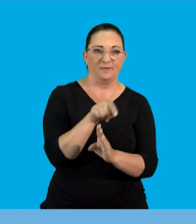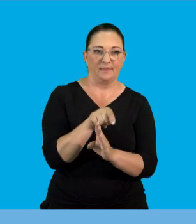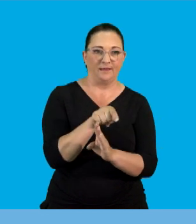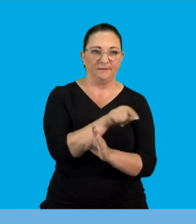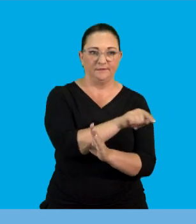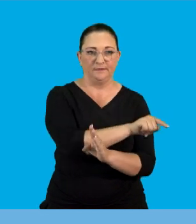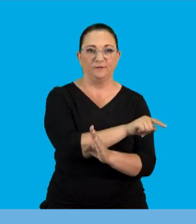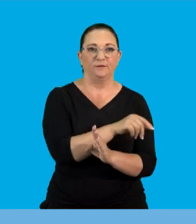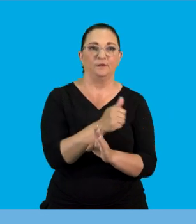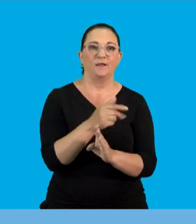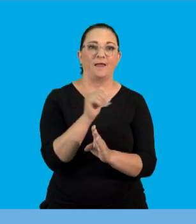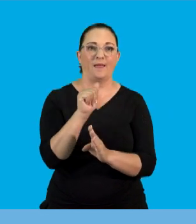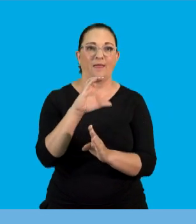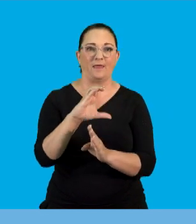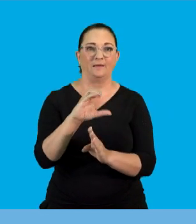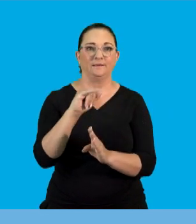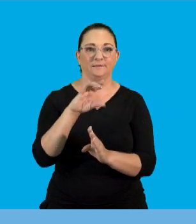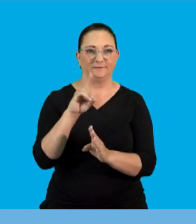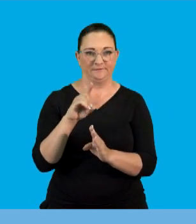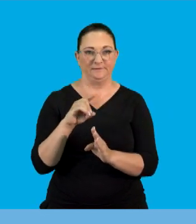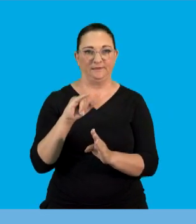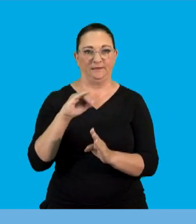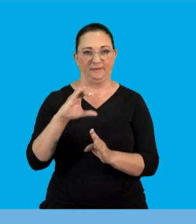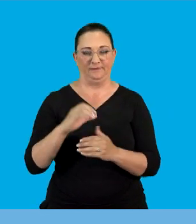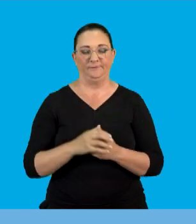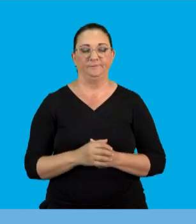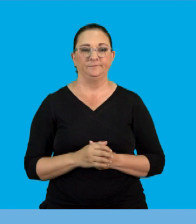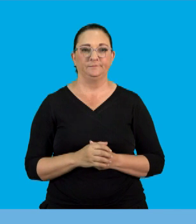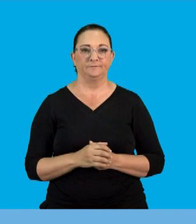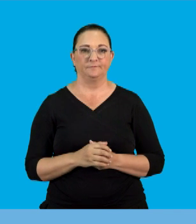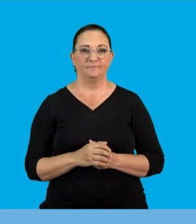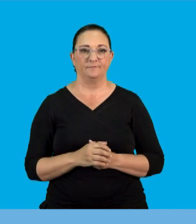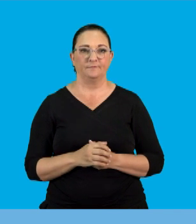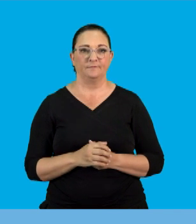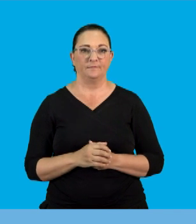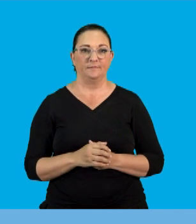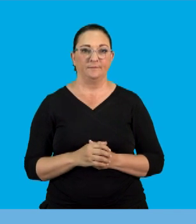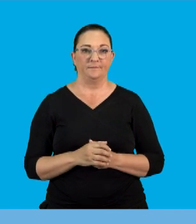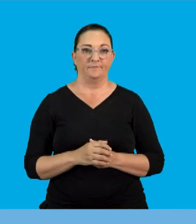know that these substances that have a pH value that is less than 7, they are acidic.